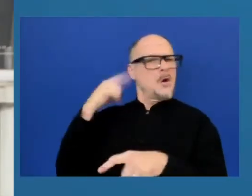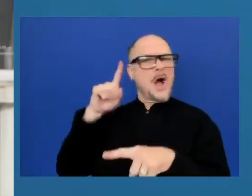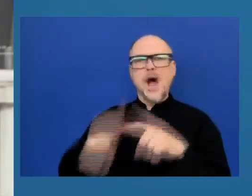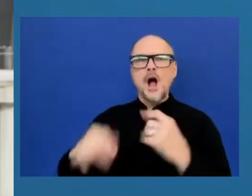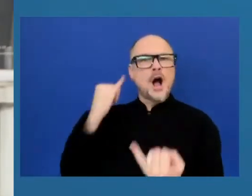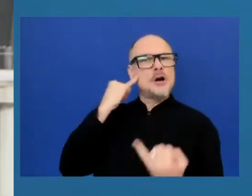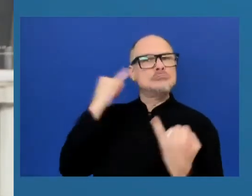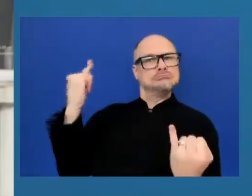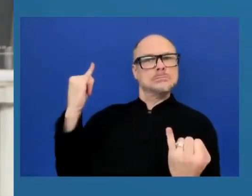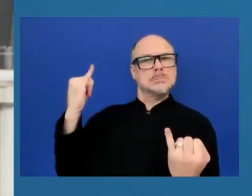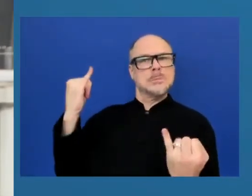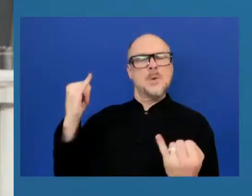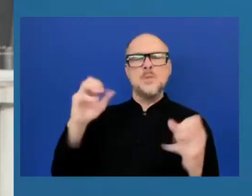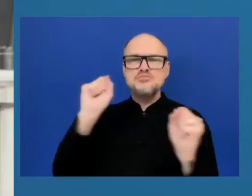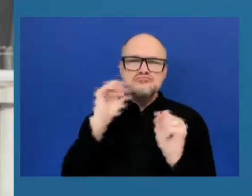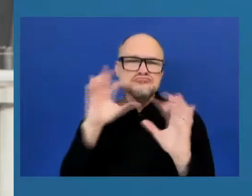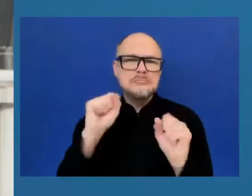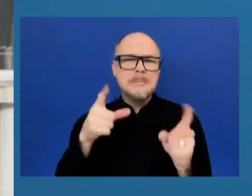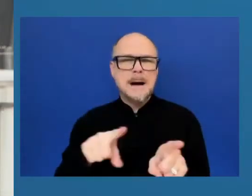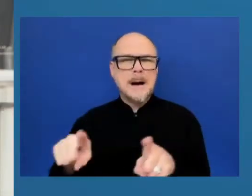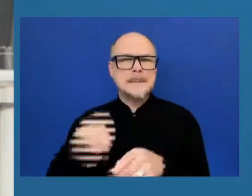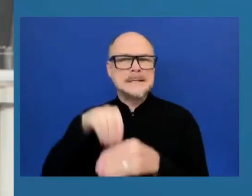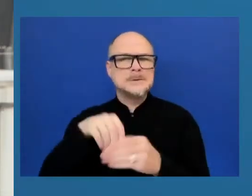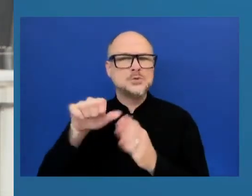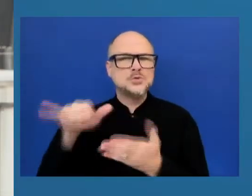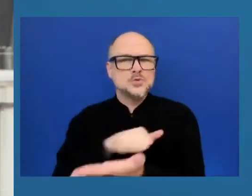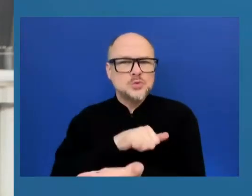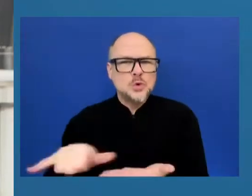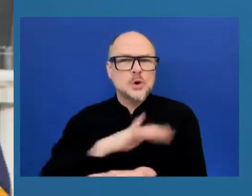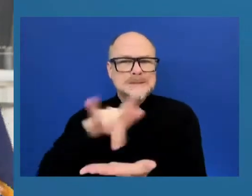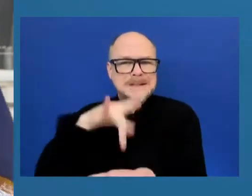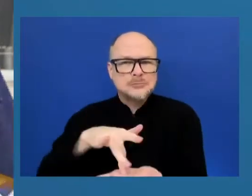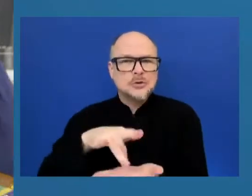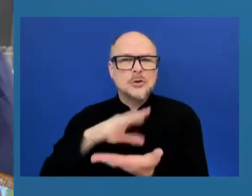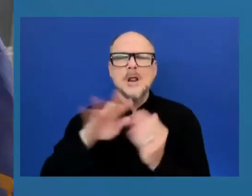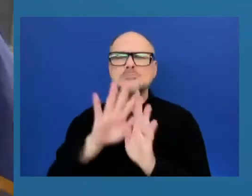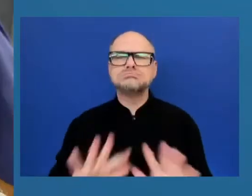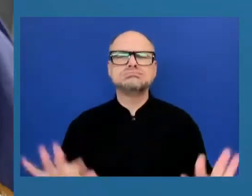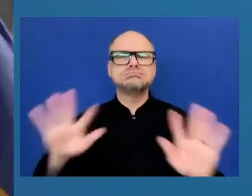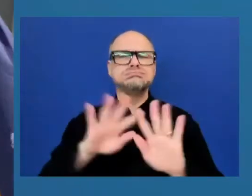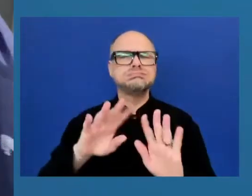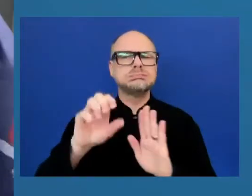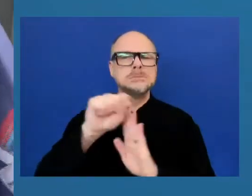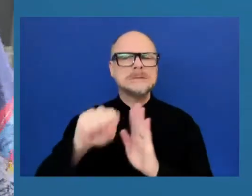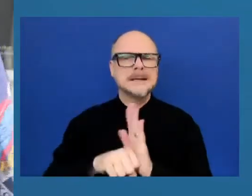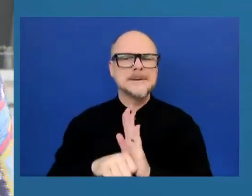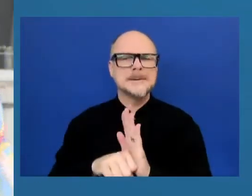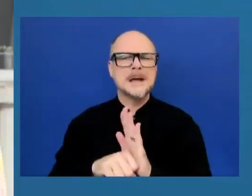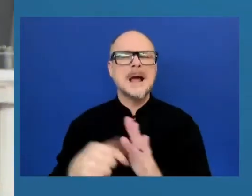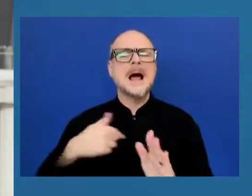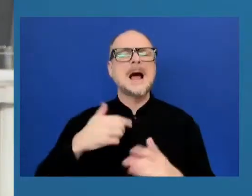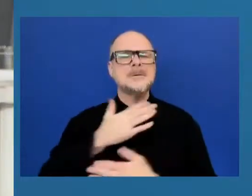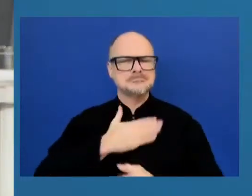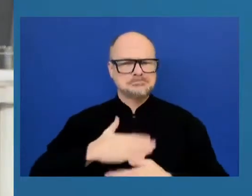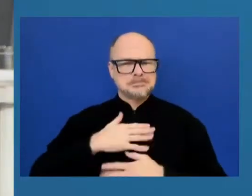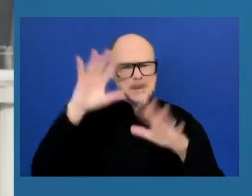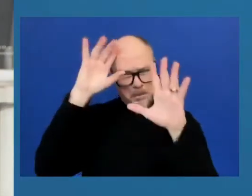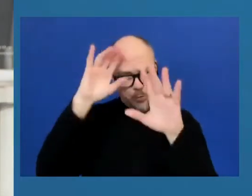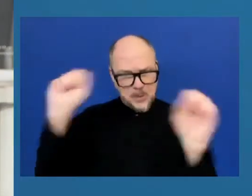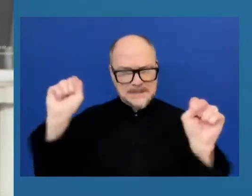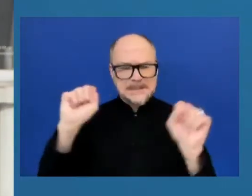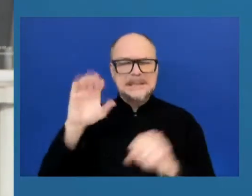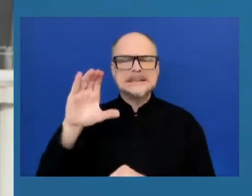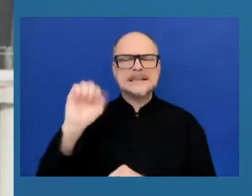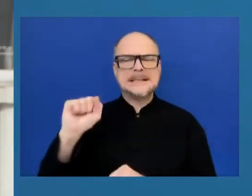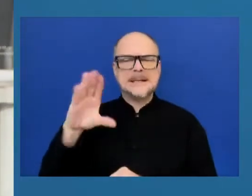Central New York, but throughout the state of New York. I have the good pleasure of being the CEO and president of MACNY, the Manufacturers